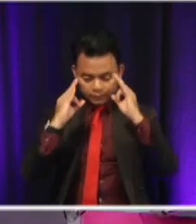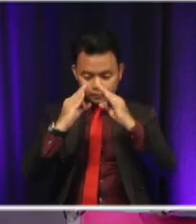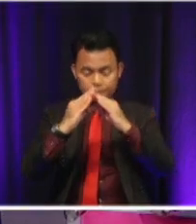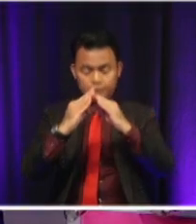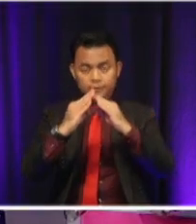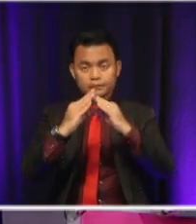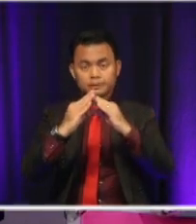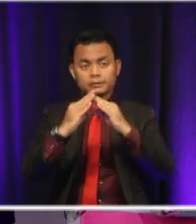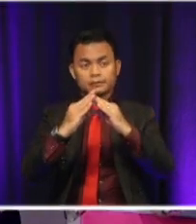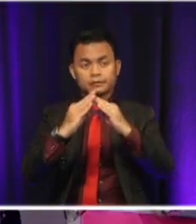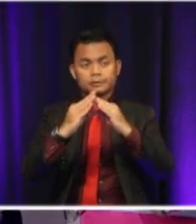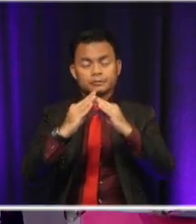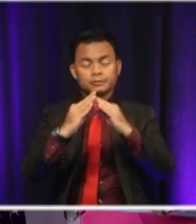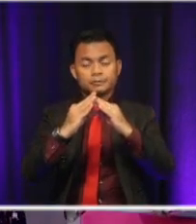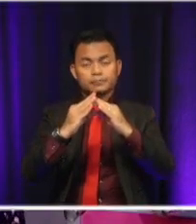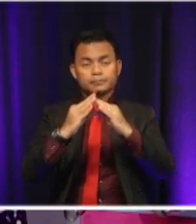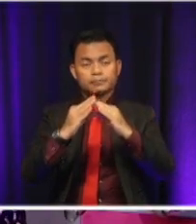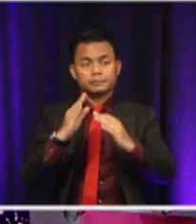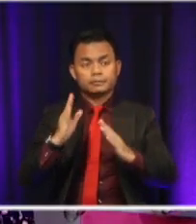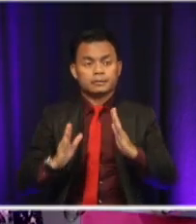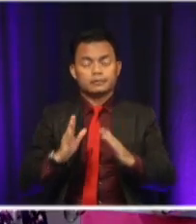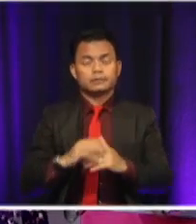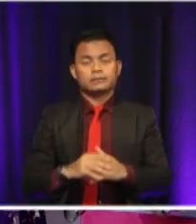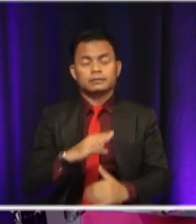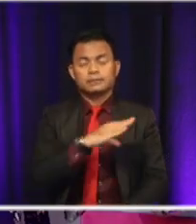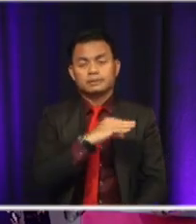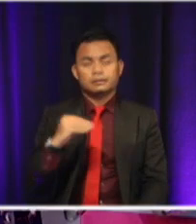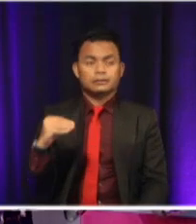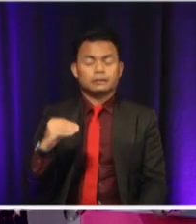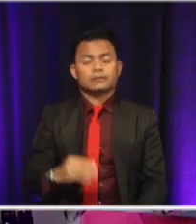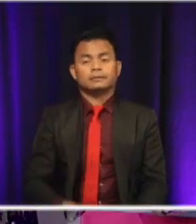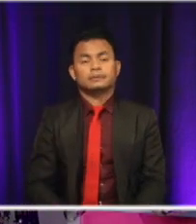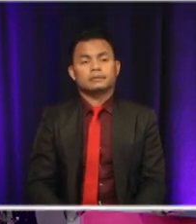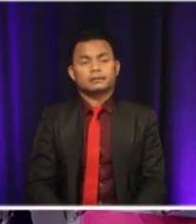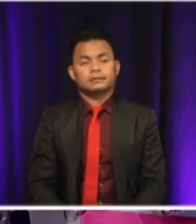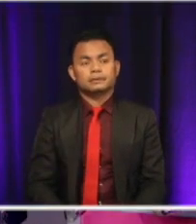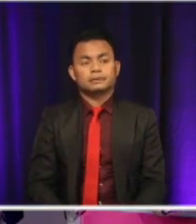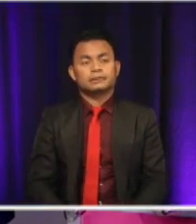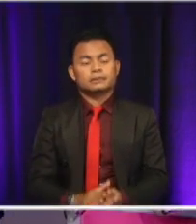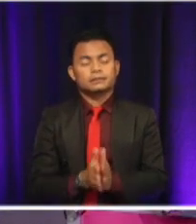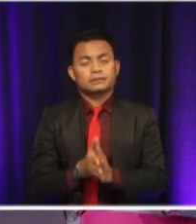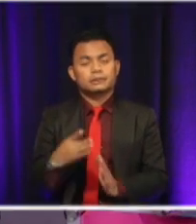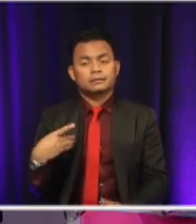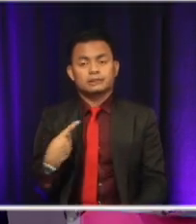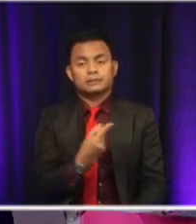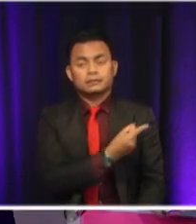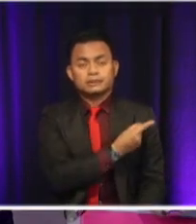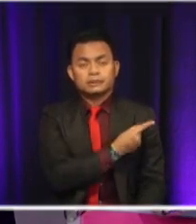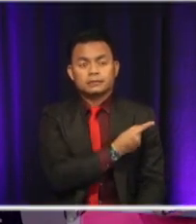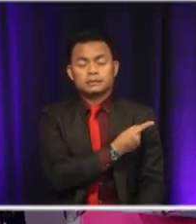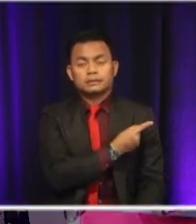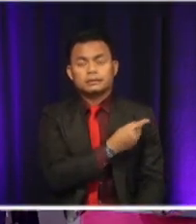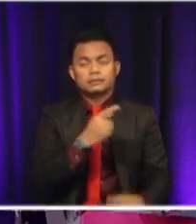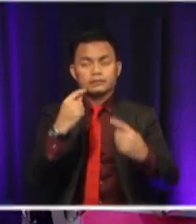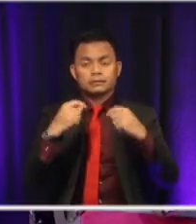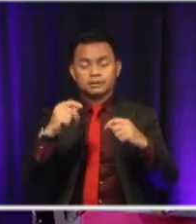of language and the technical aspects of poetry, meaning do try to identify devices